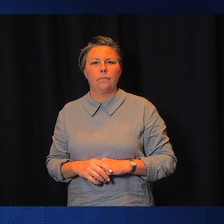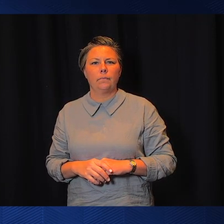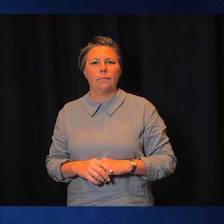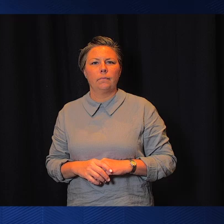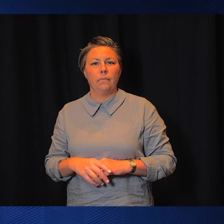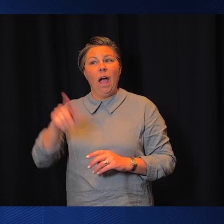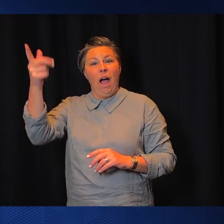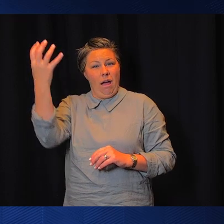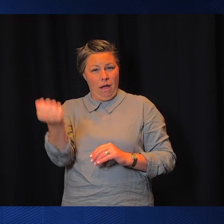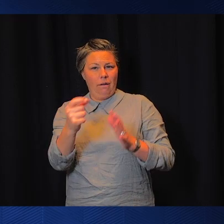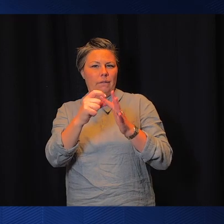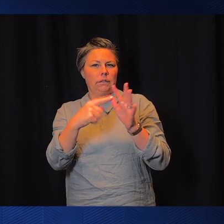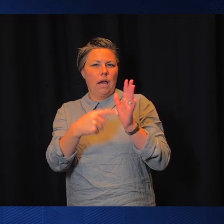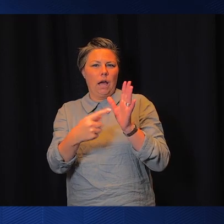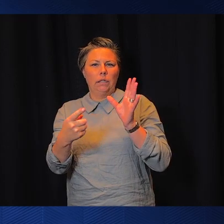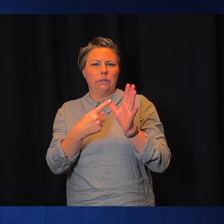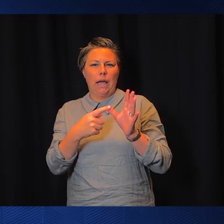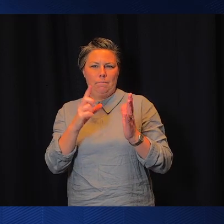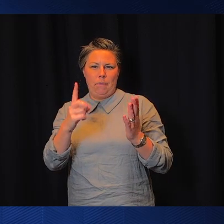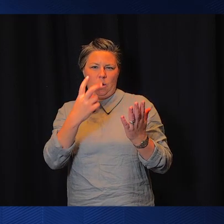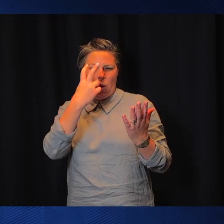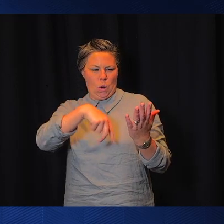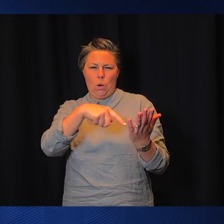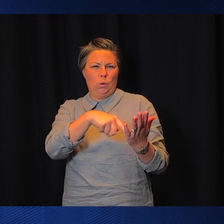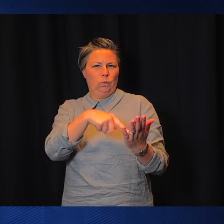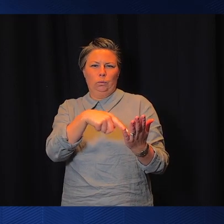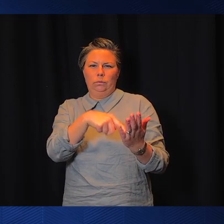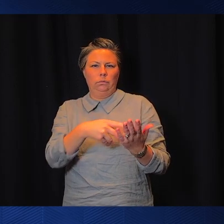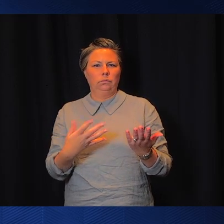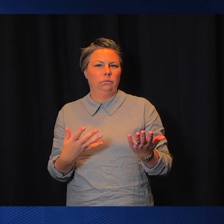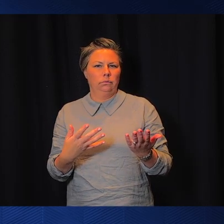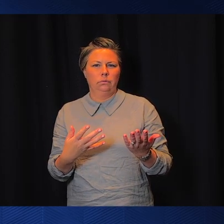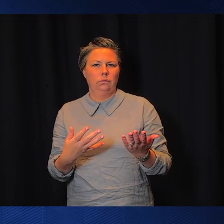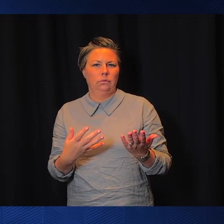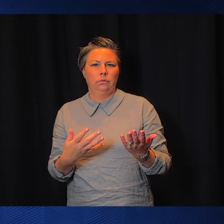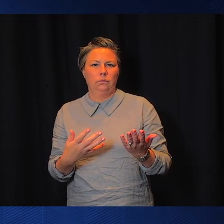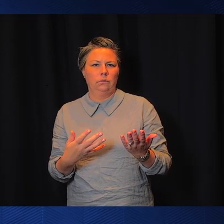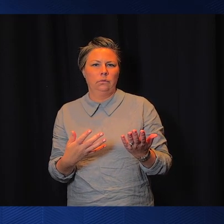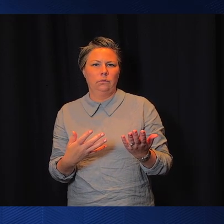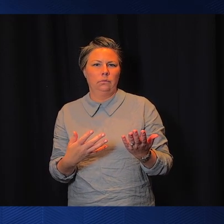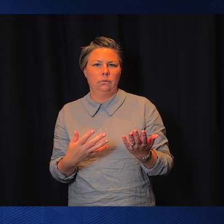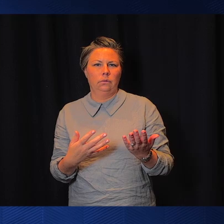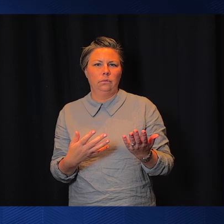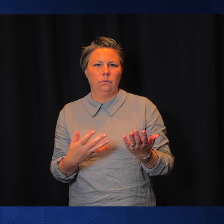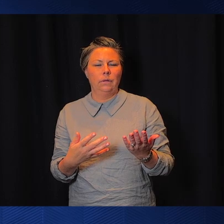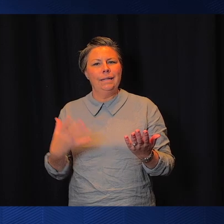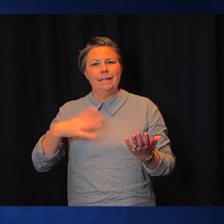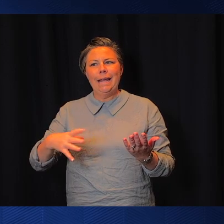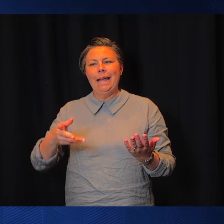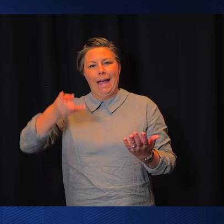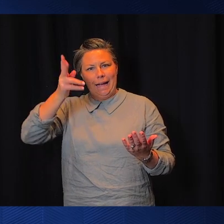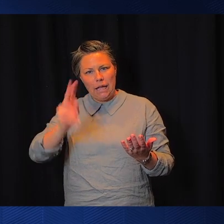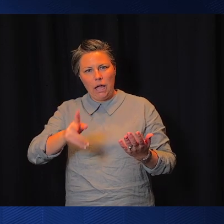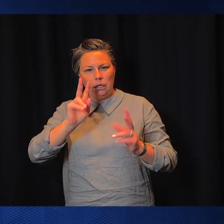the data, but it needs to be reviewed, and it needs to be tried to get another survey to help that